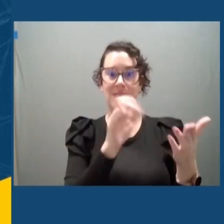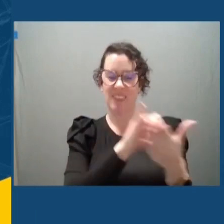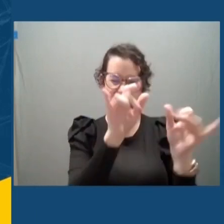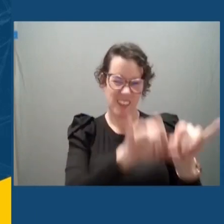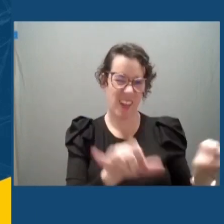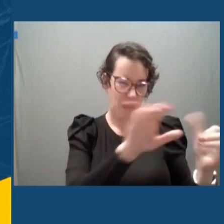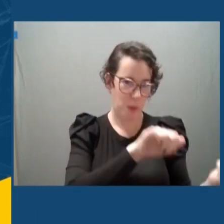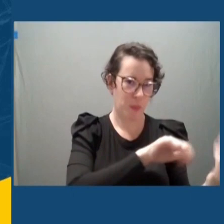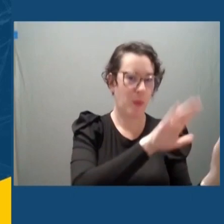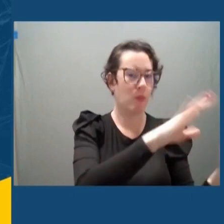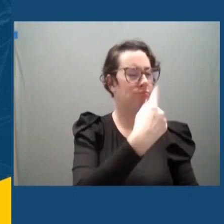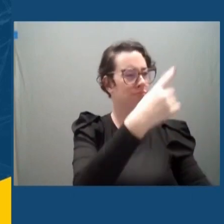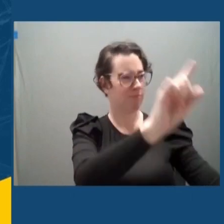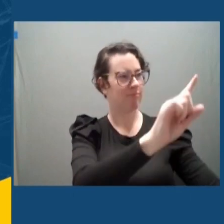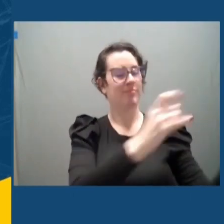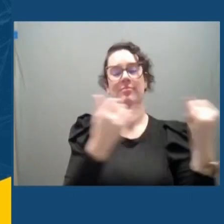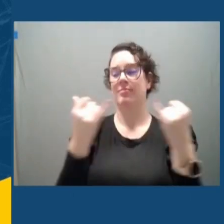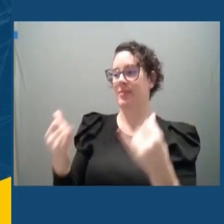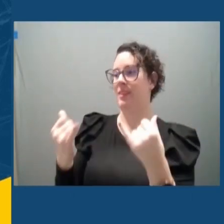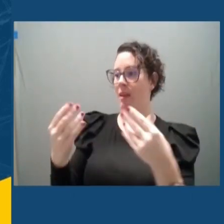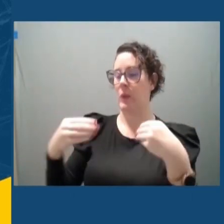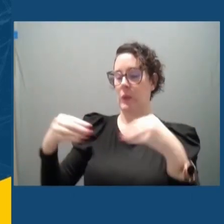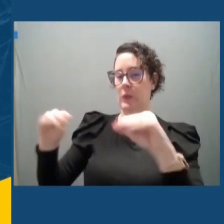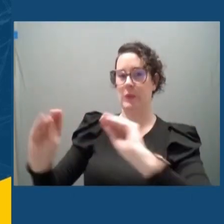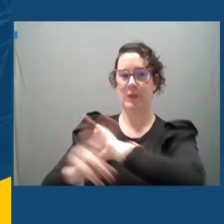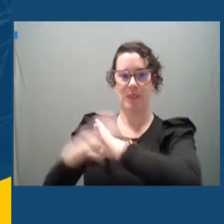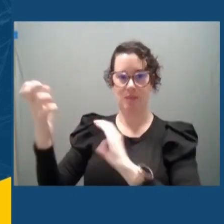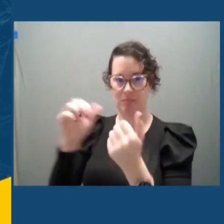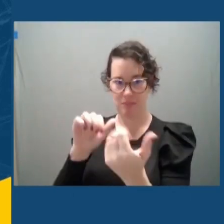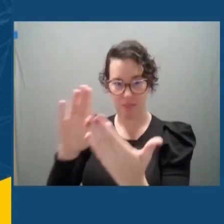I'm also proposing to help those business owners with a tax